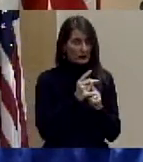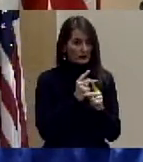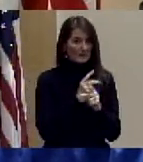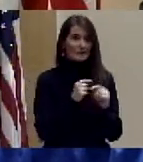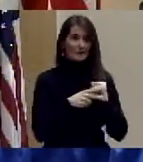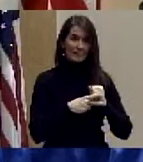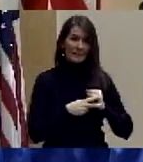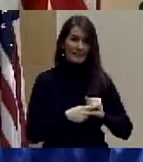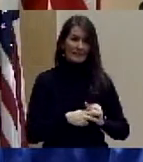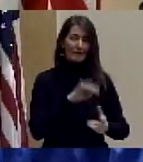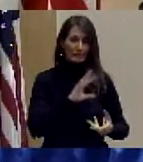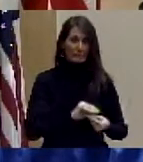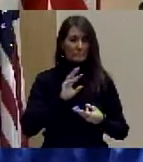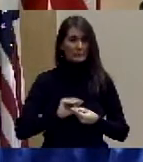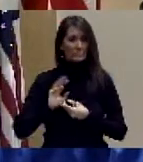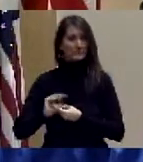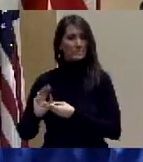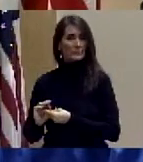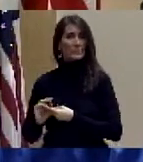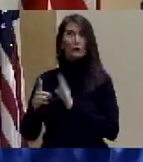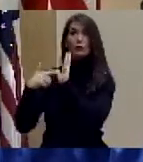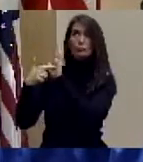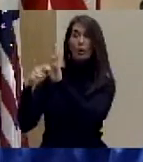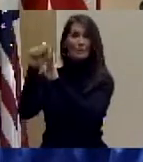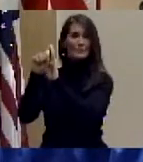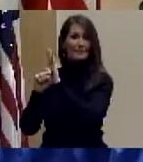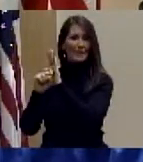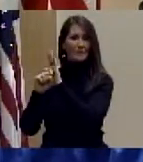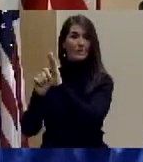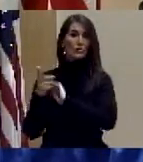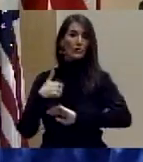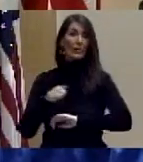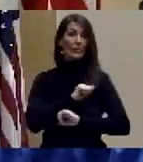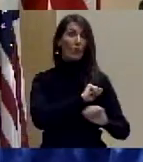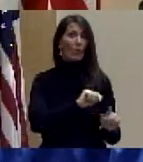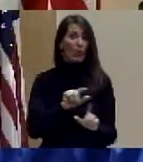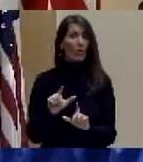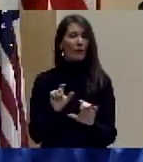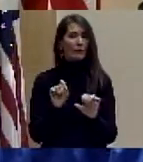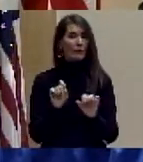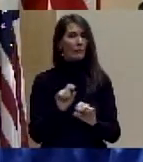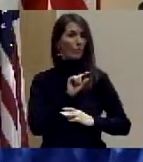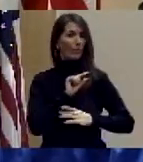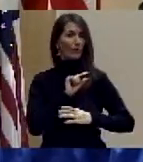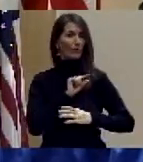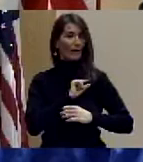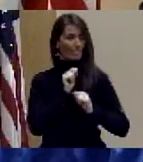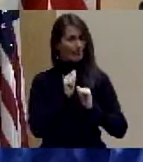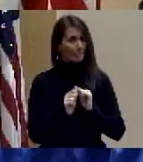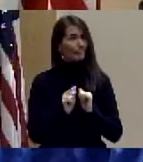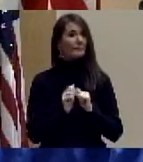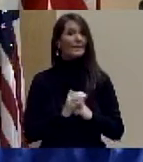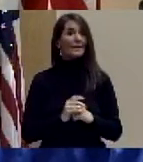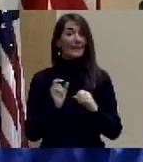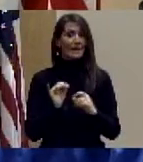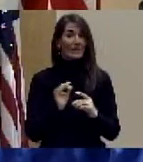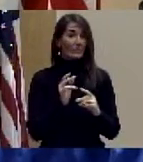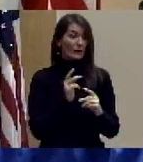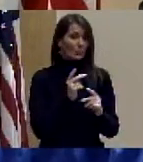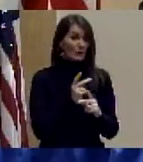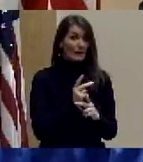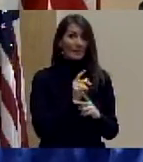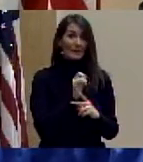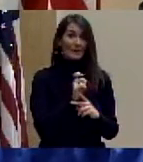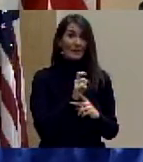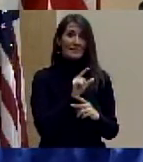order to get those savings recognized by the state so that we all can qualify if we keep our tax levy